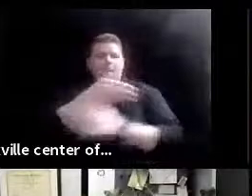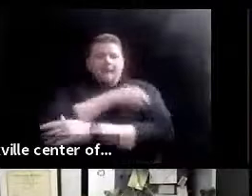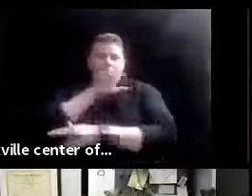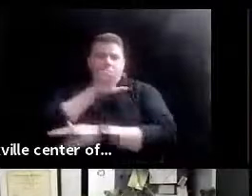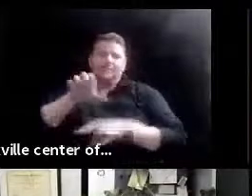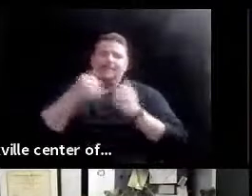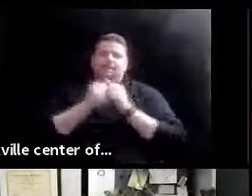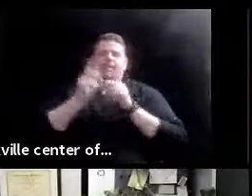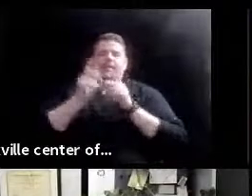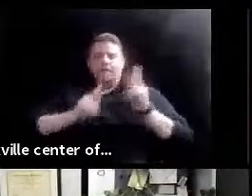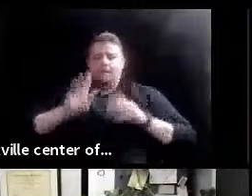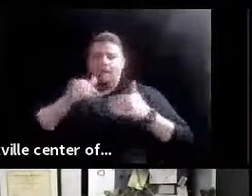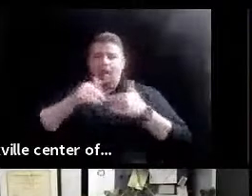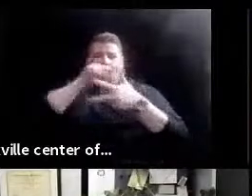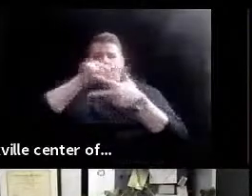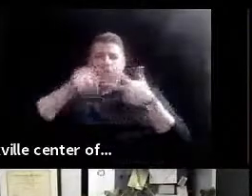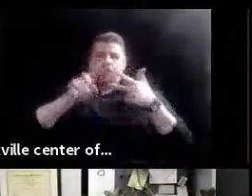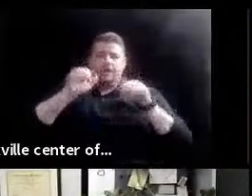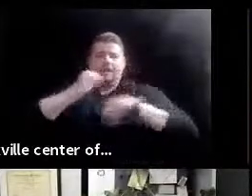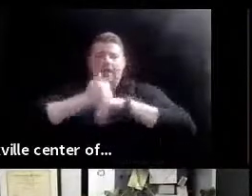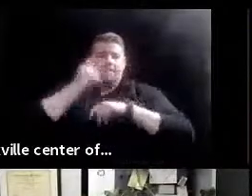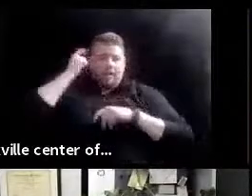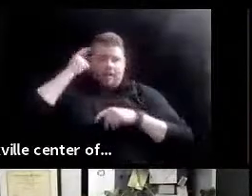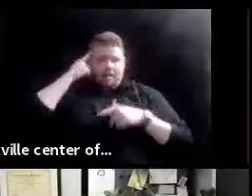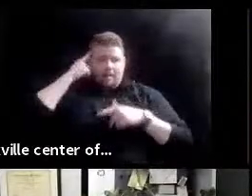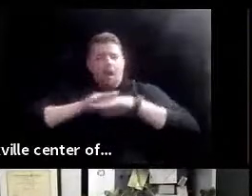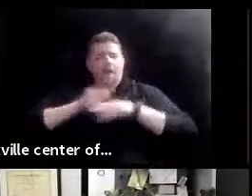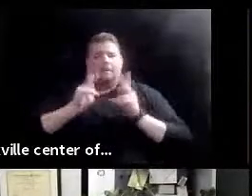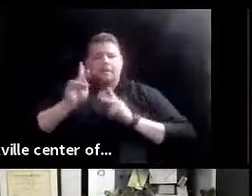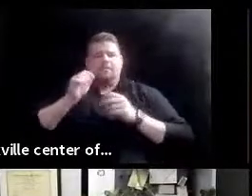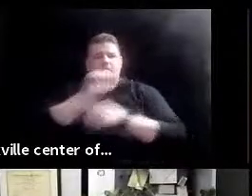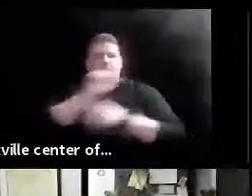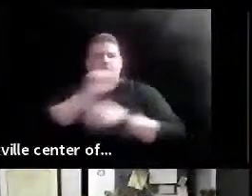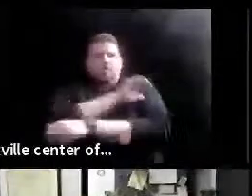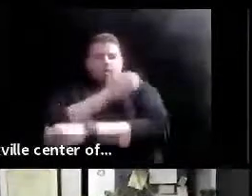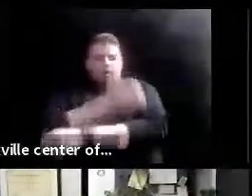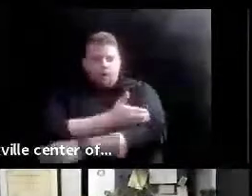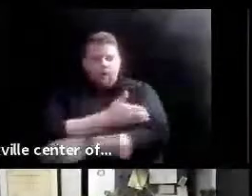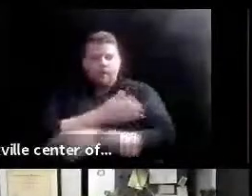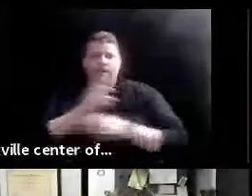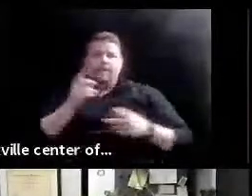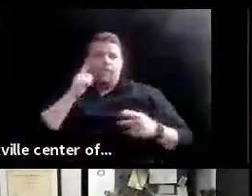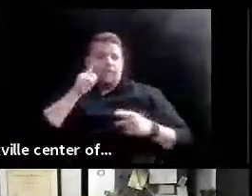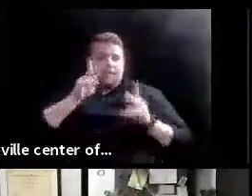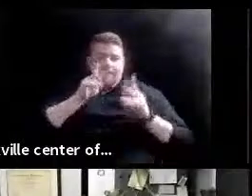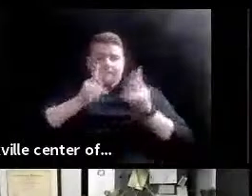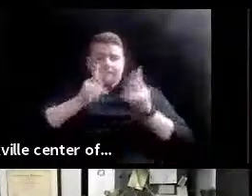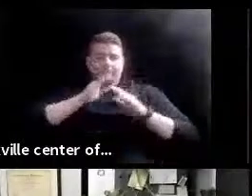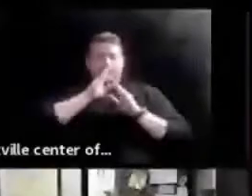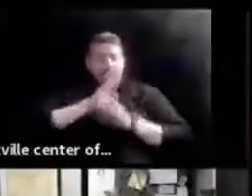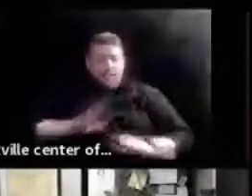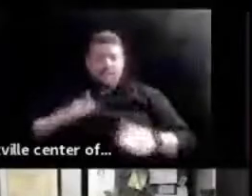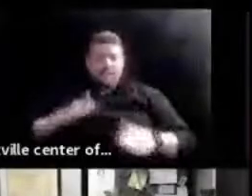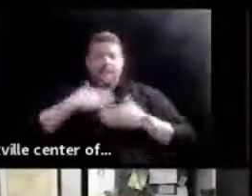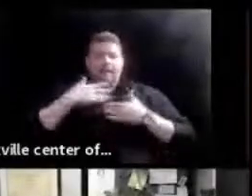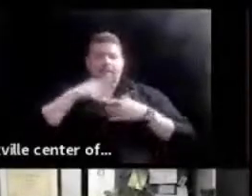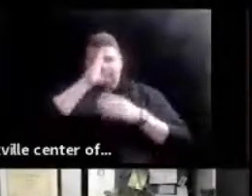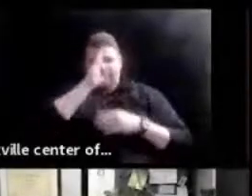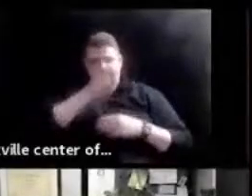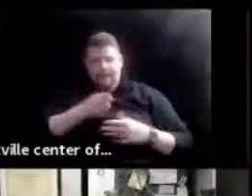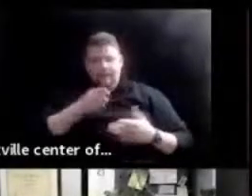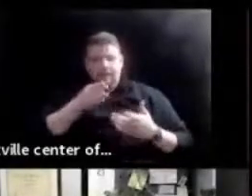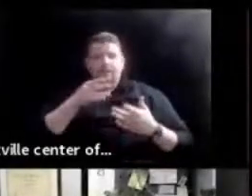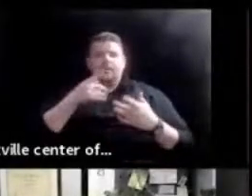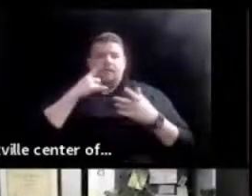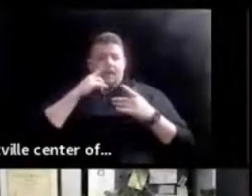in the people and all free governments are founded on their authority and instituted for their peace, safety, and happiness for the advancement of those ends that they